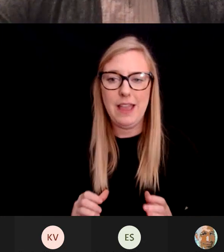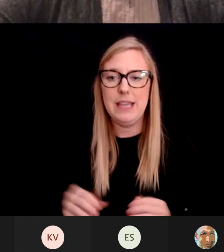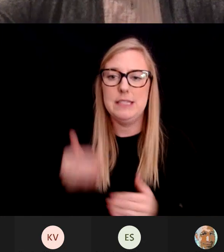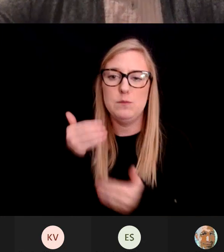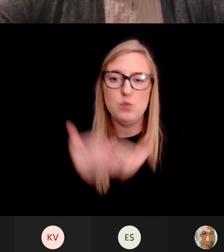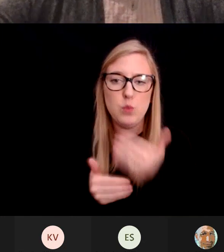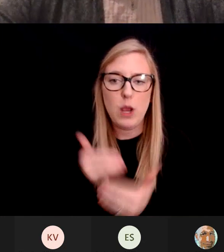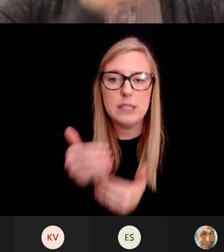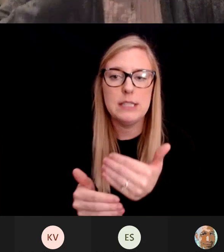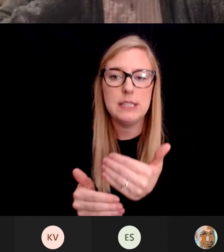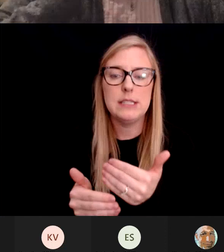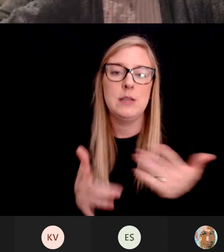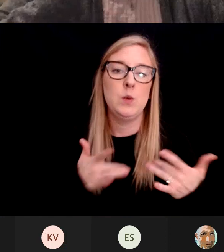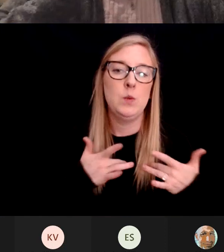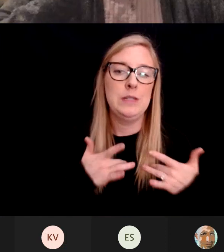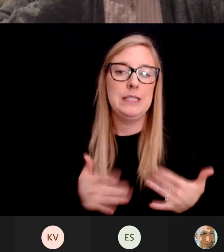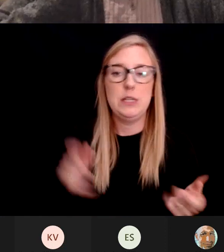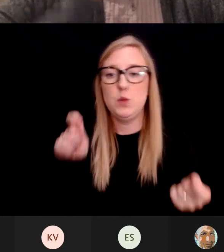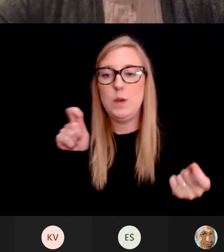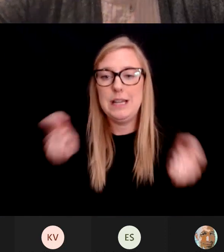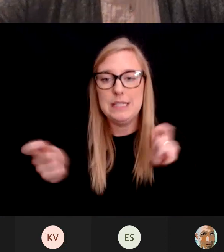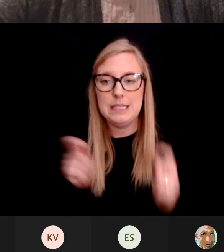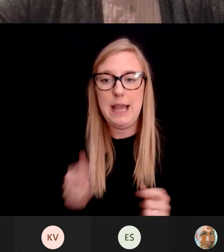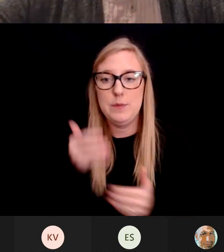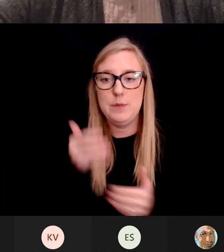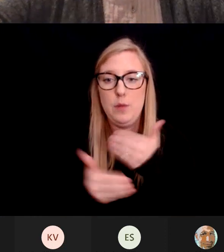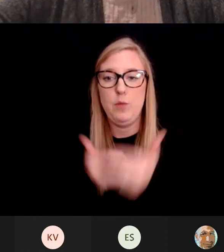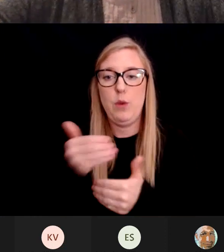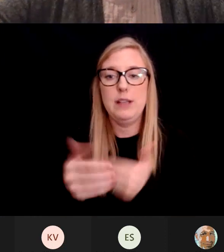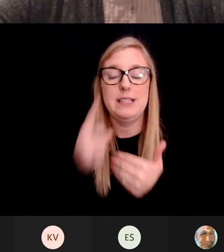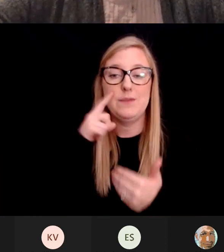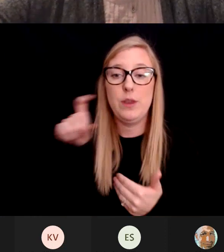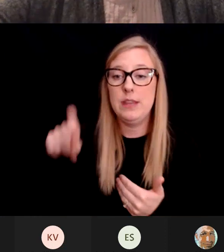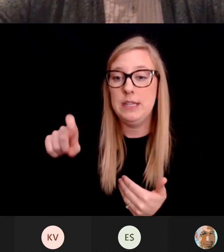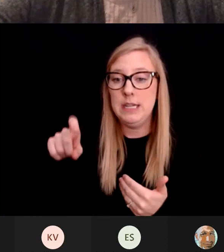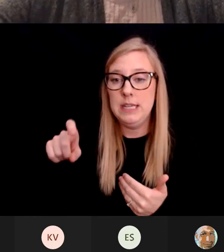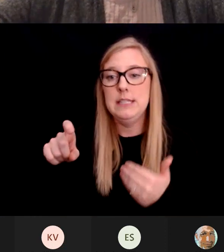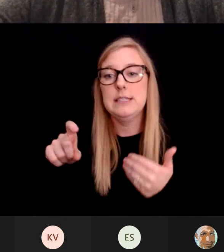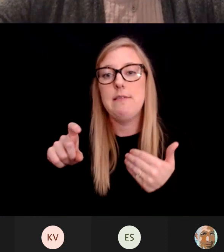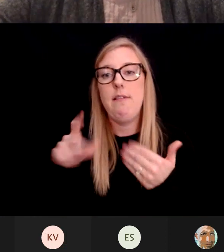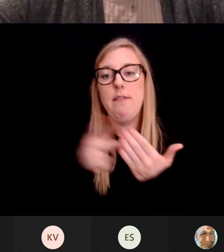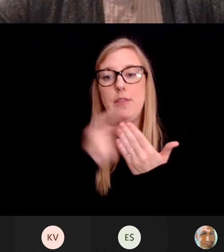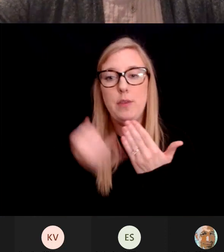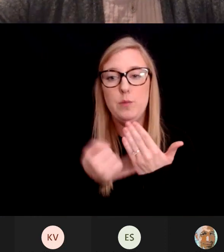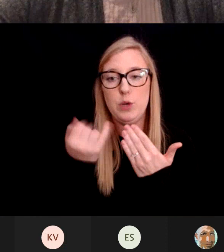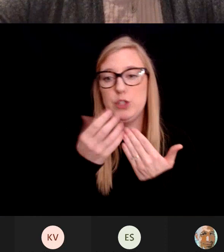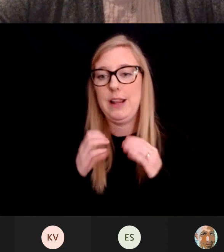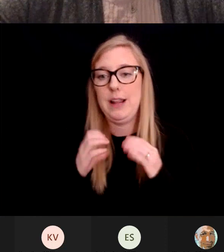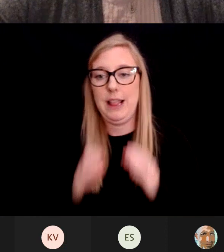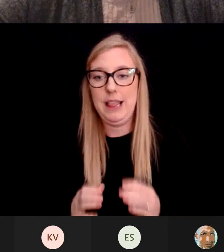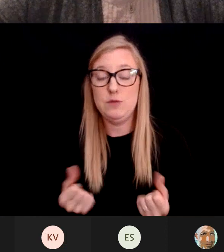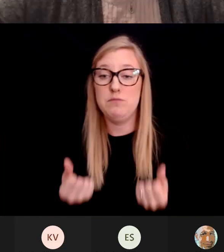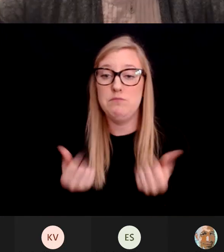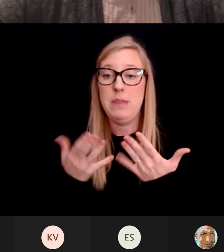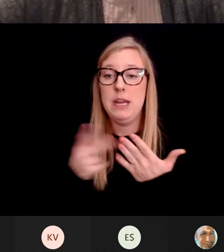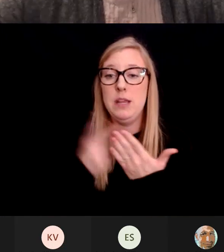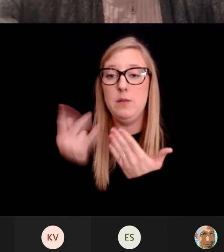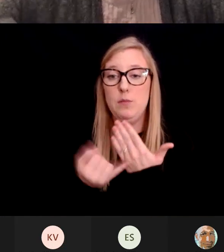and we tend to adapt our process to the needs of the project and the client. So a lot of our projects are Agile, some are